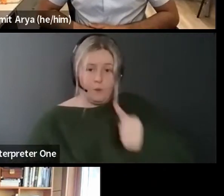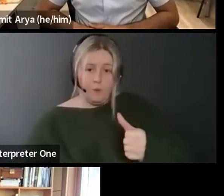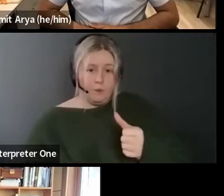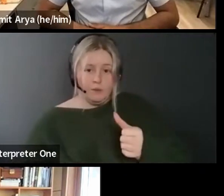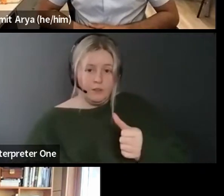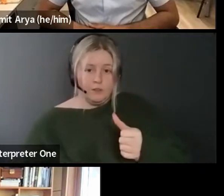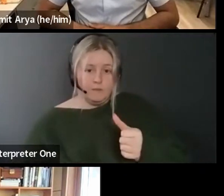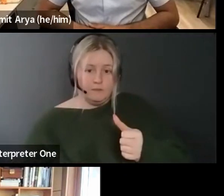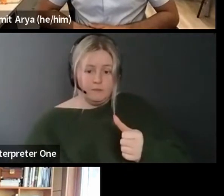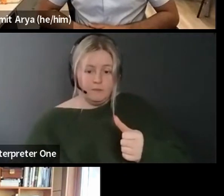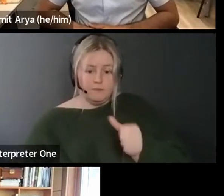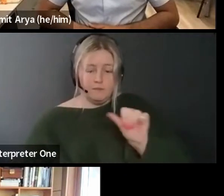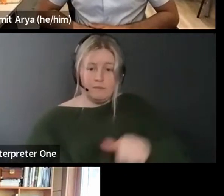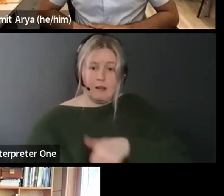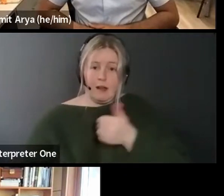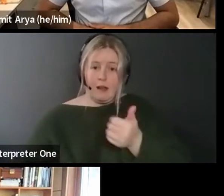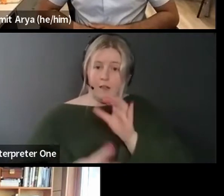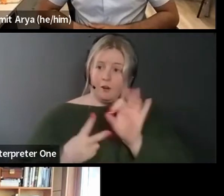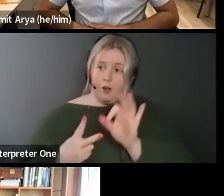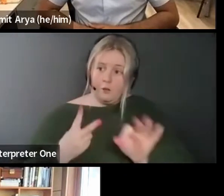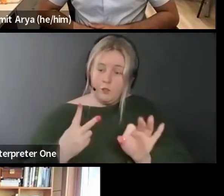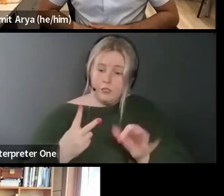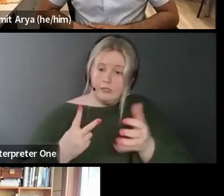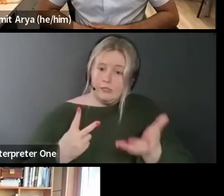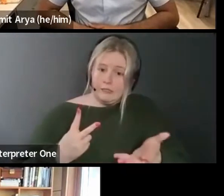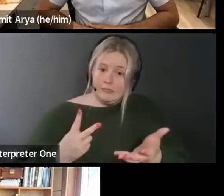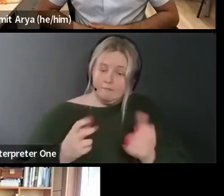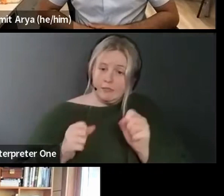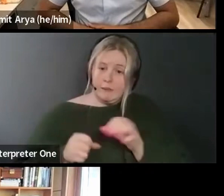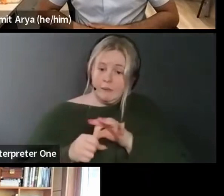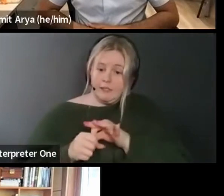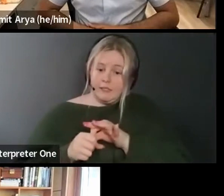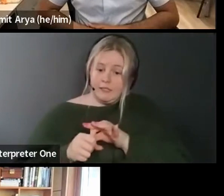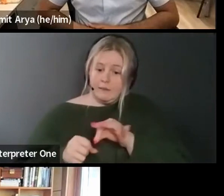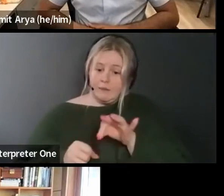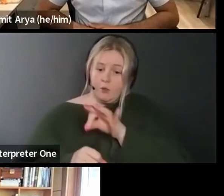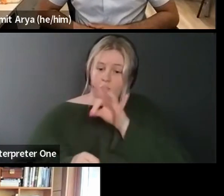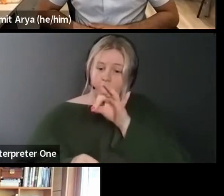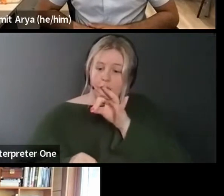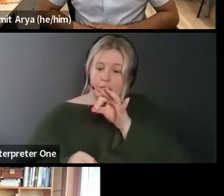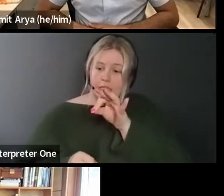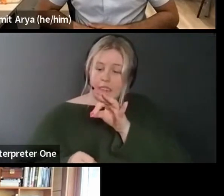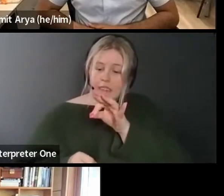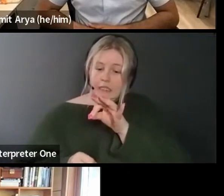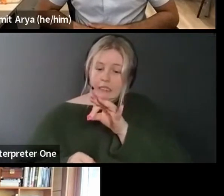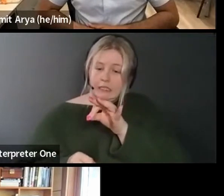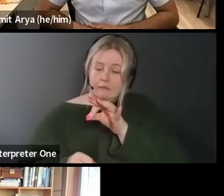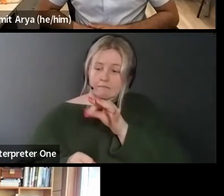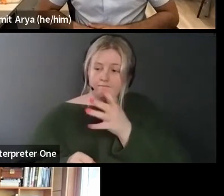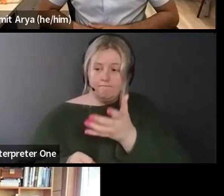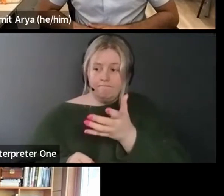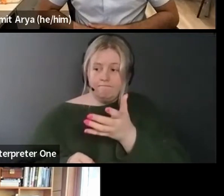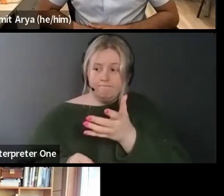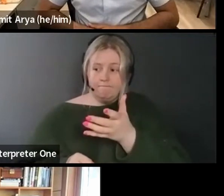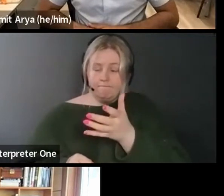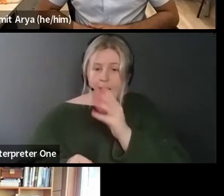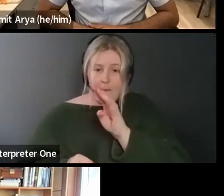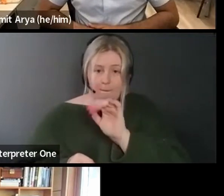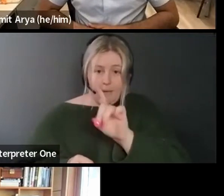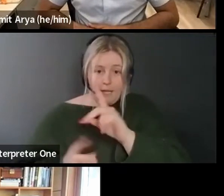those alternatives I could see being, you know, kind of spiritually very appealing to people. And that's, you